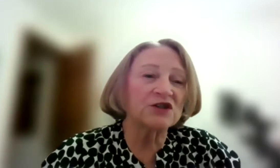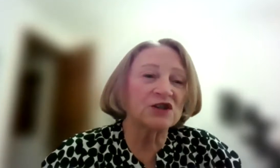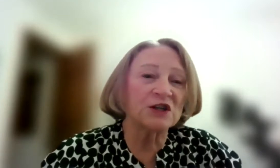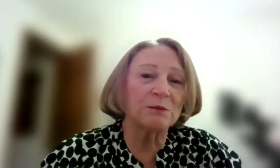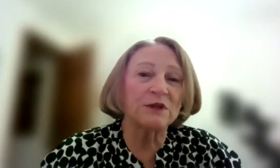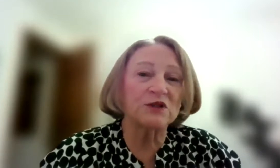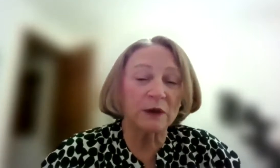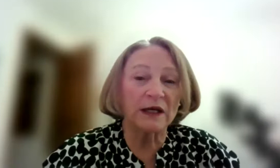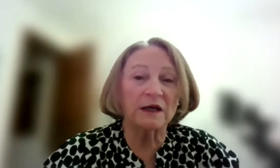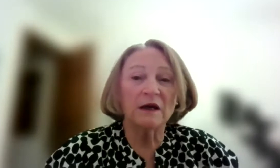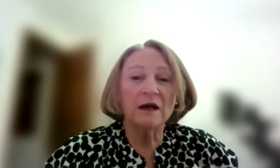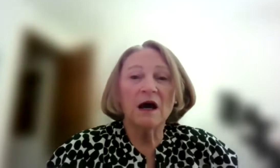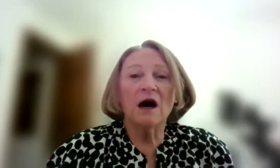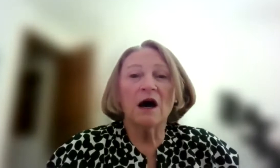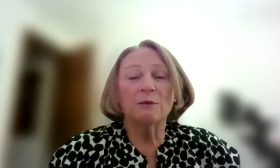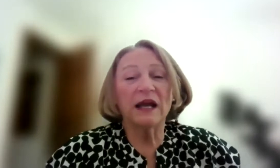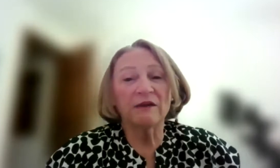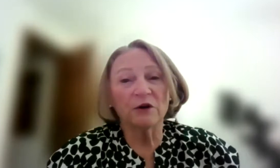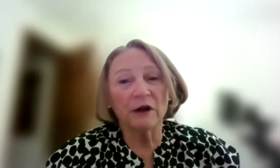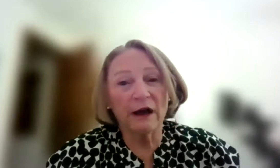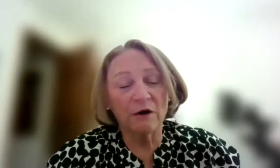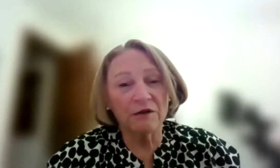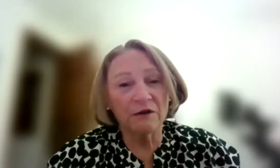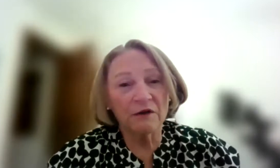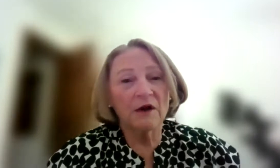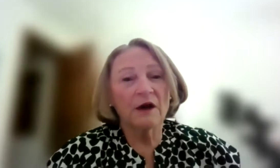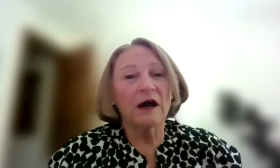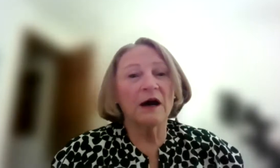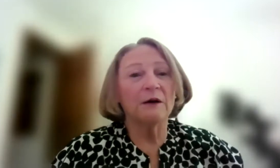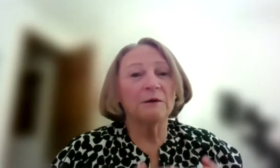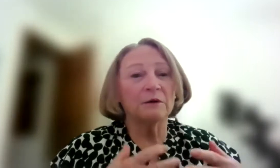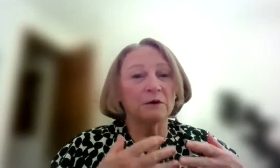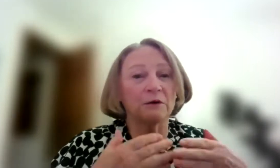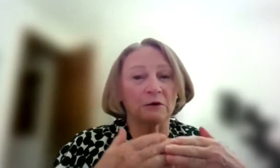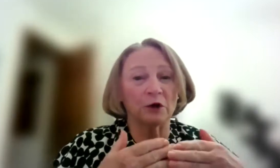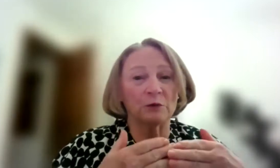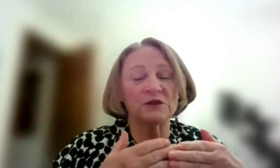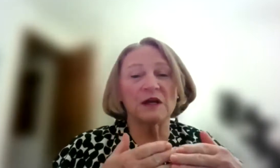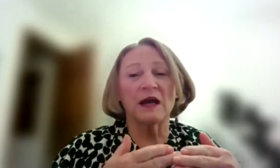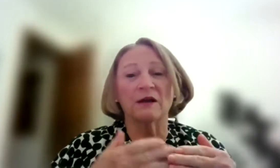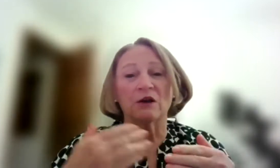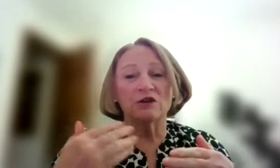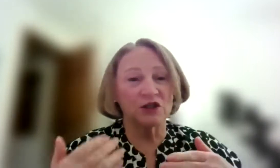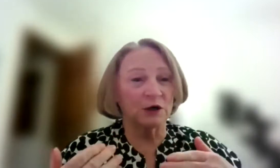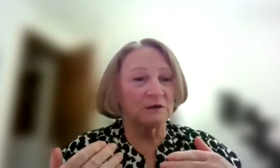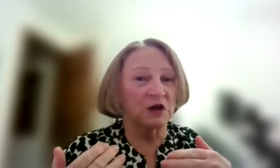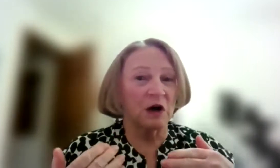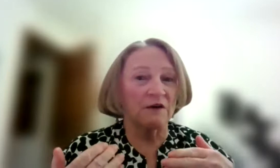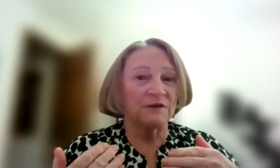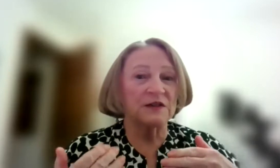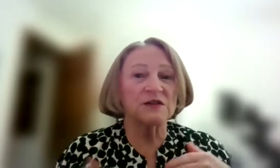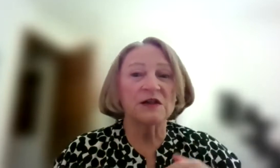working relationship between our behavioral health groups and